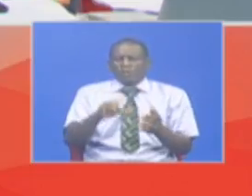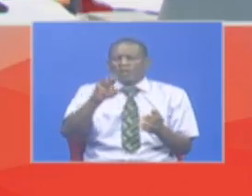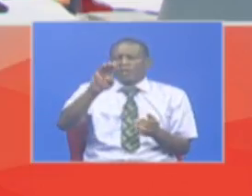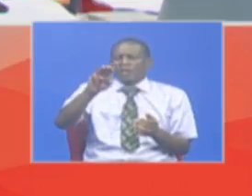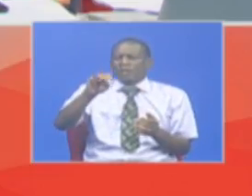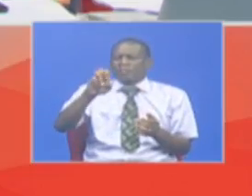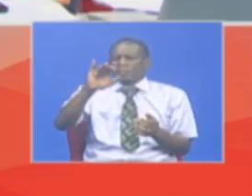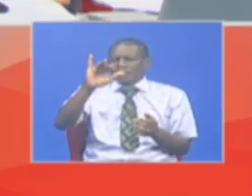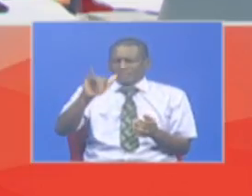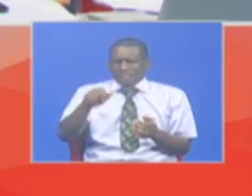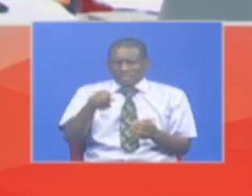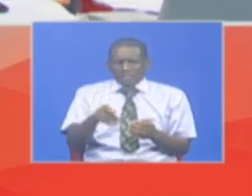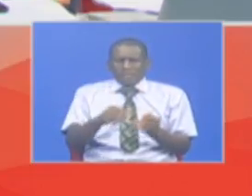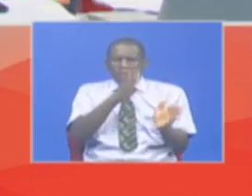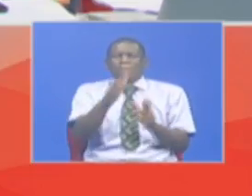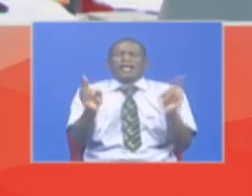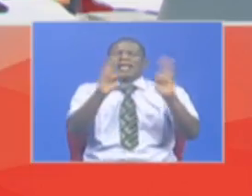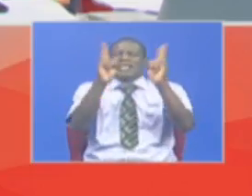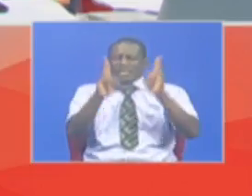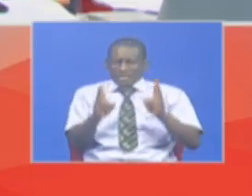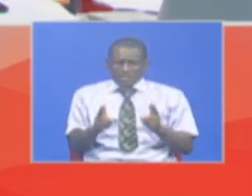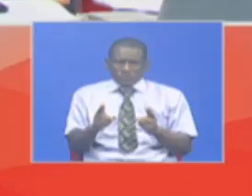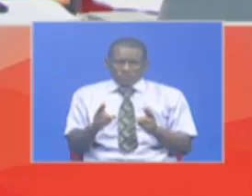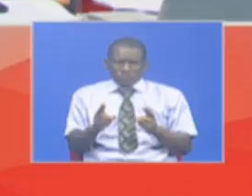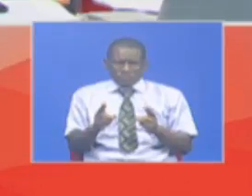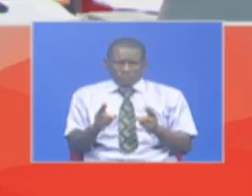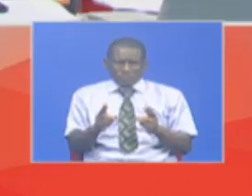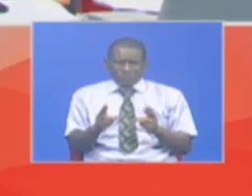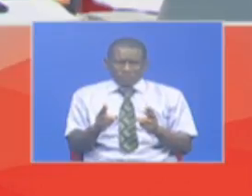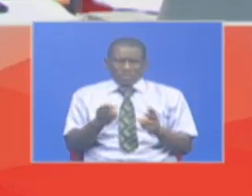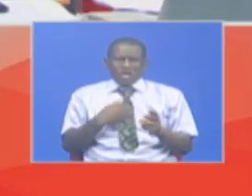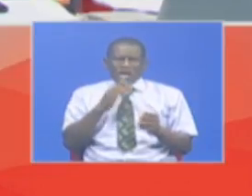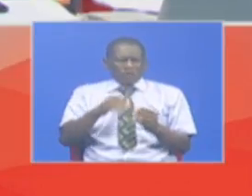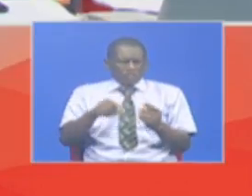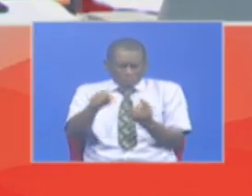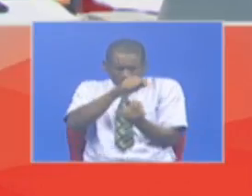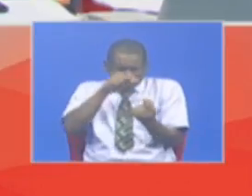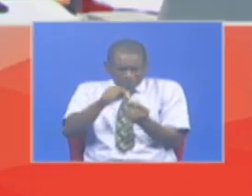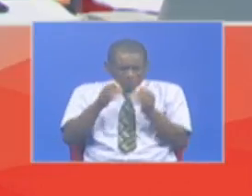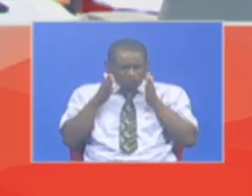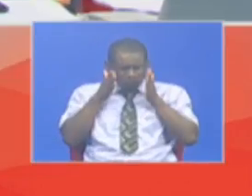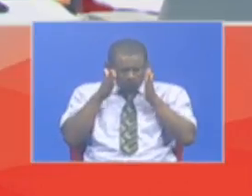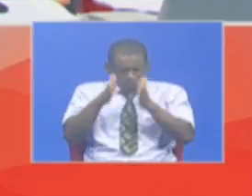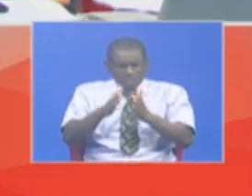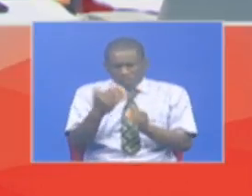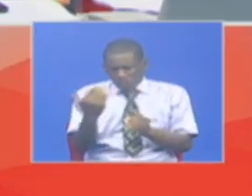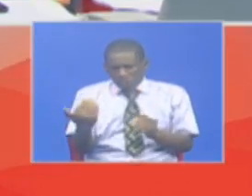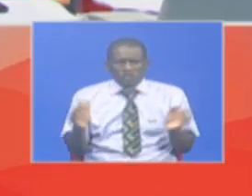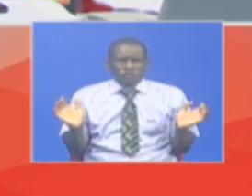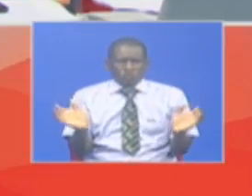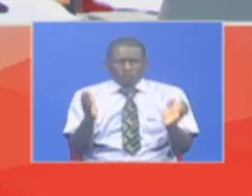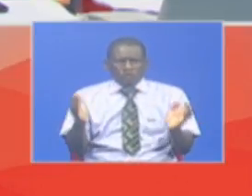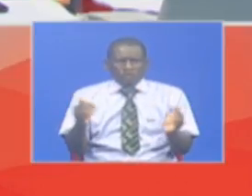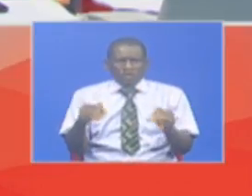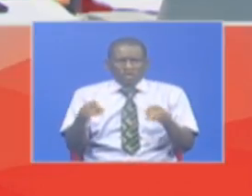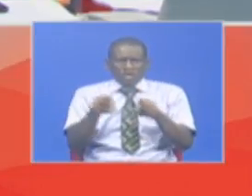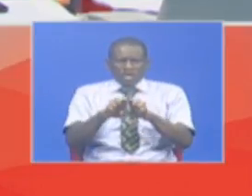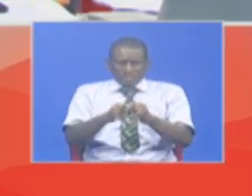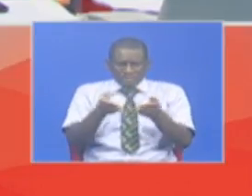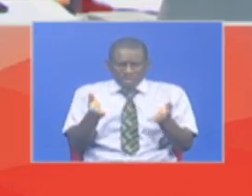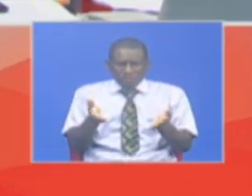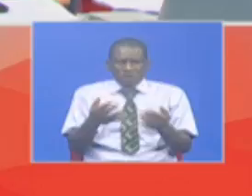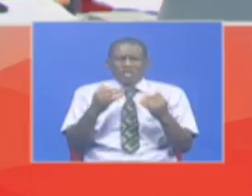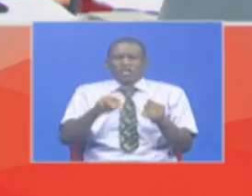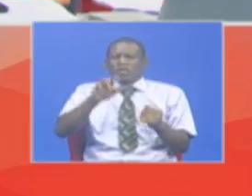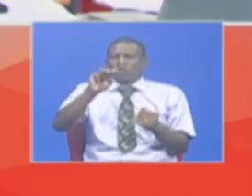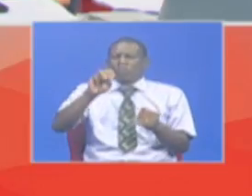as well, because Plan International has been particularly intent, especially on child welfare as it is right now. Now, Marcy,